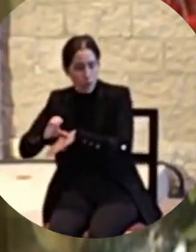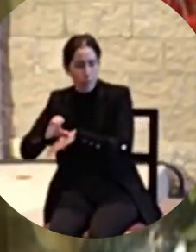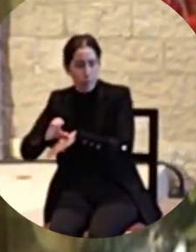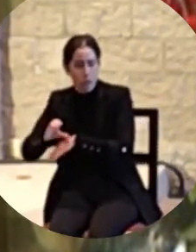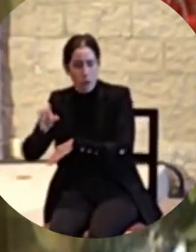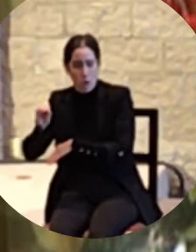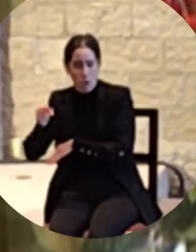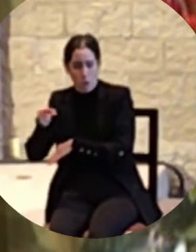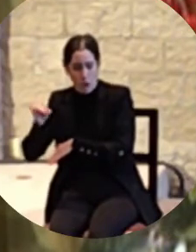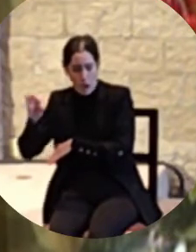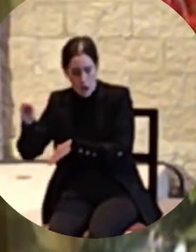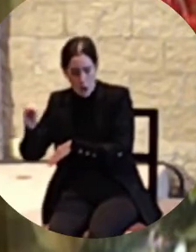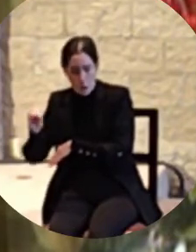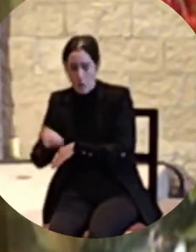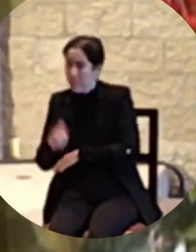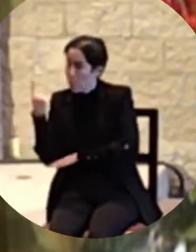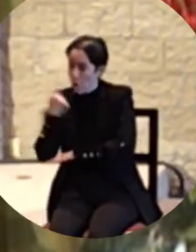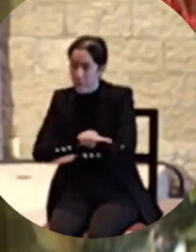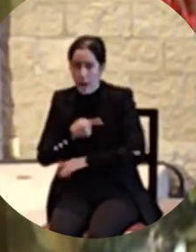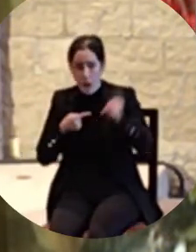me